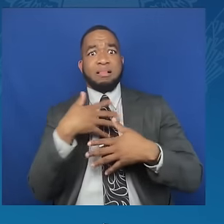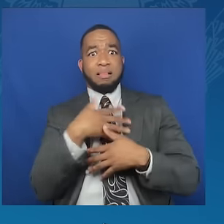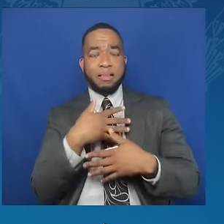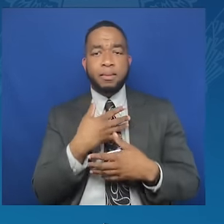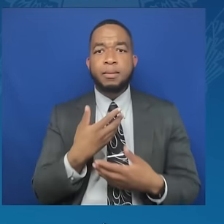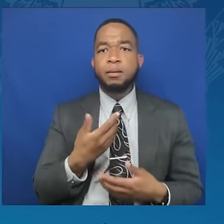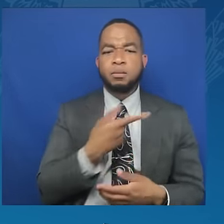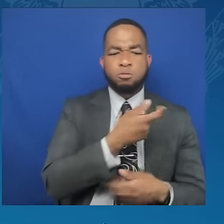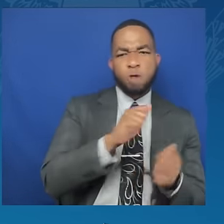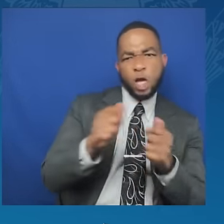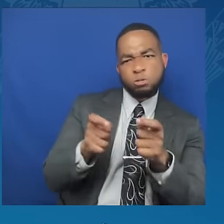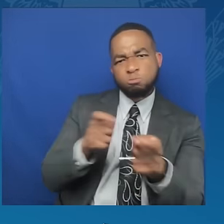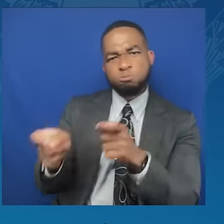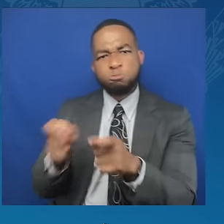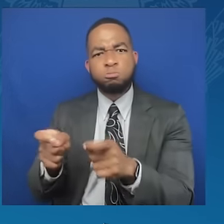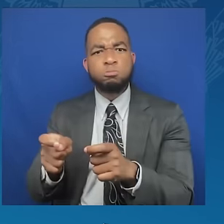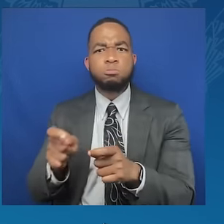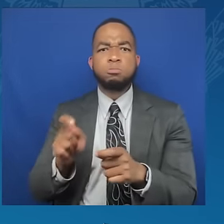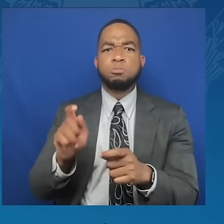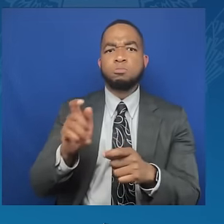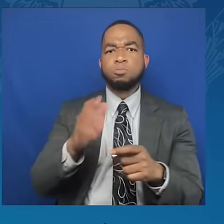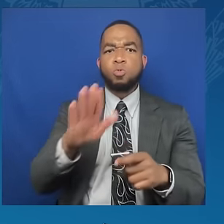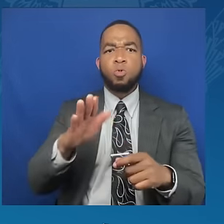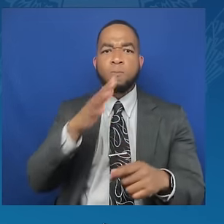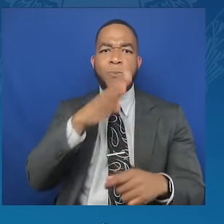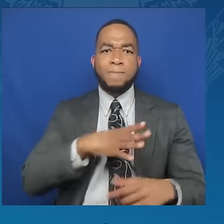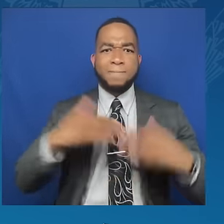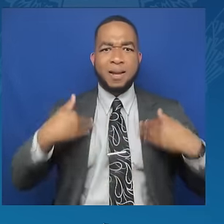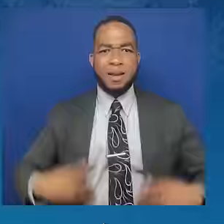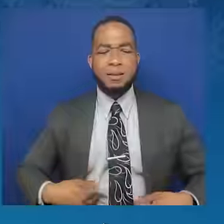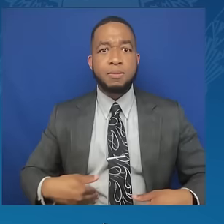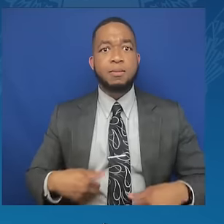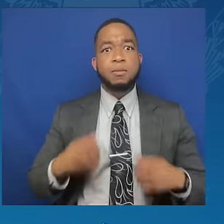freedom to just simply be.